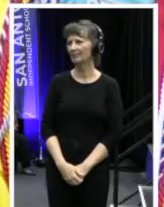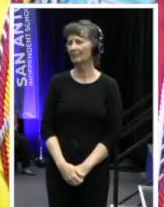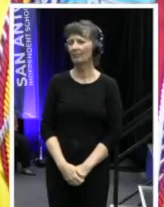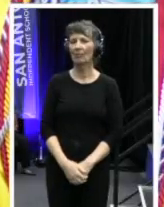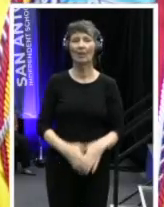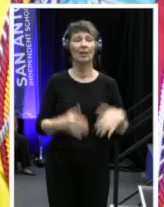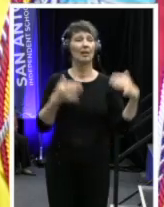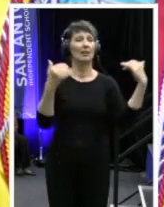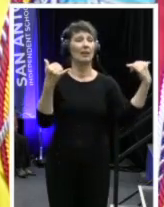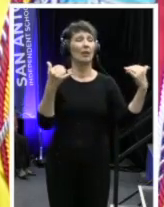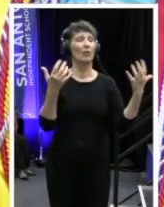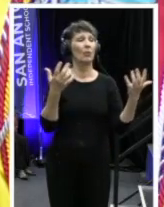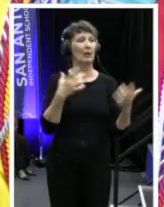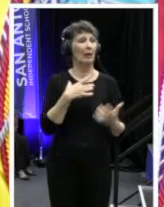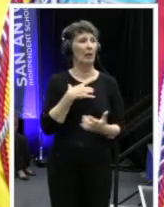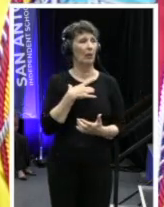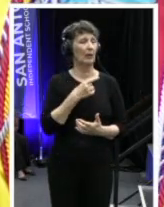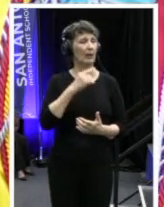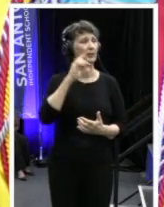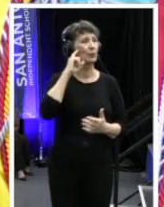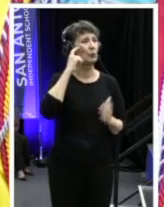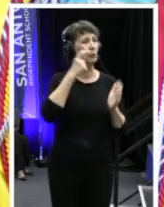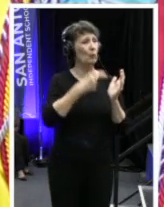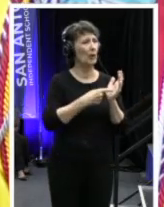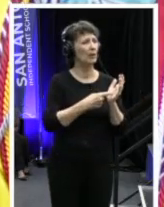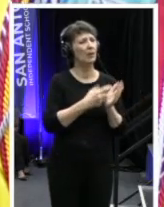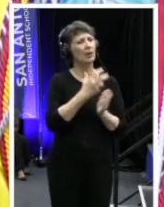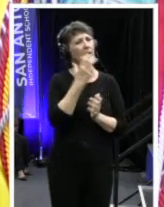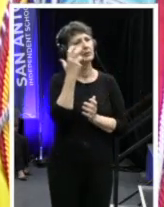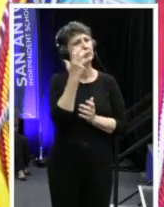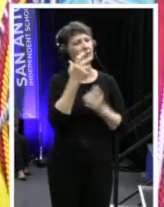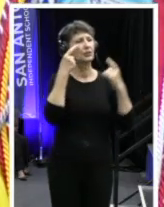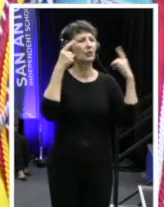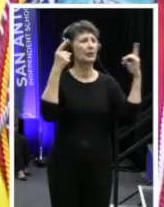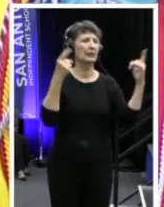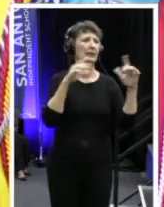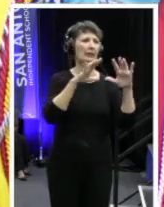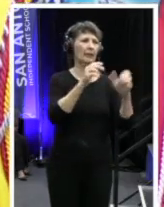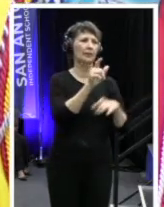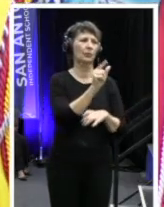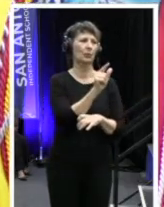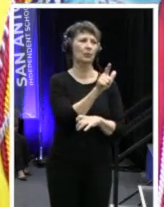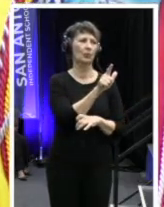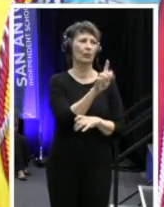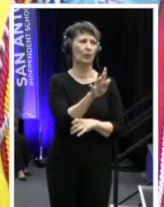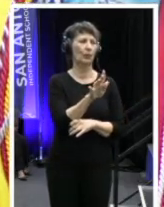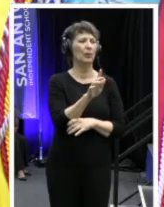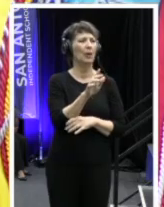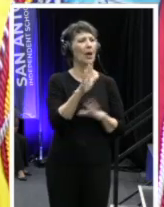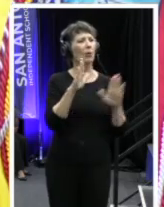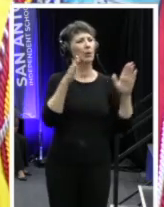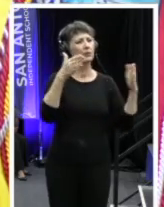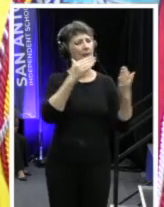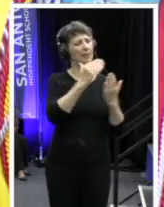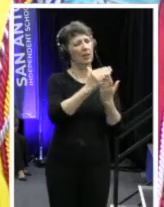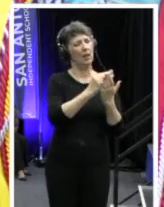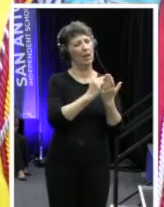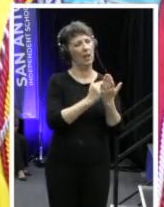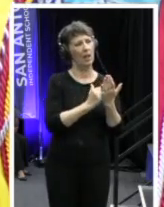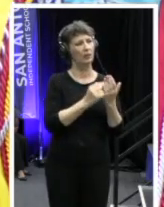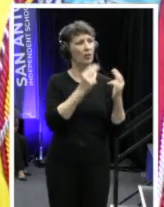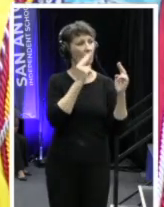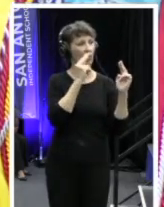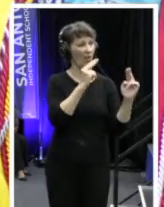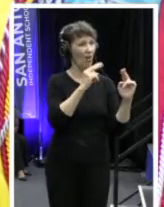At this time, we would like to recognize the outstanding achievements of the class of 2024. I call your attention to the list of honor graduates